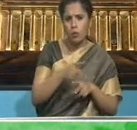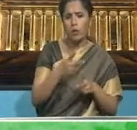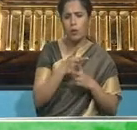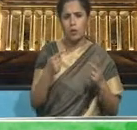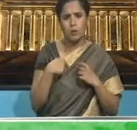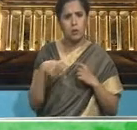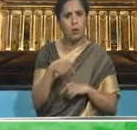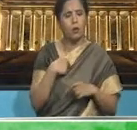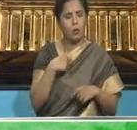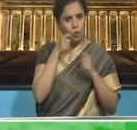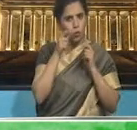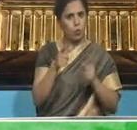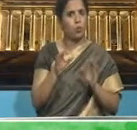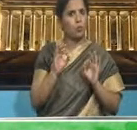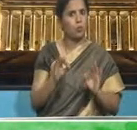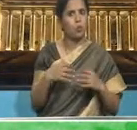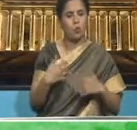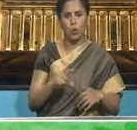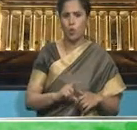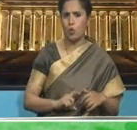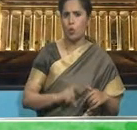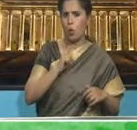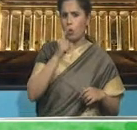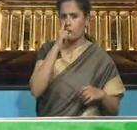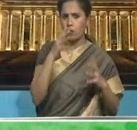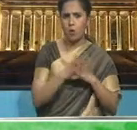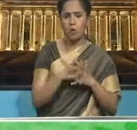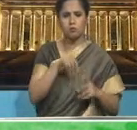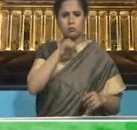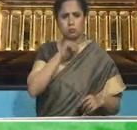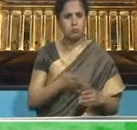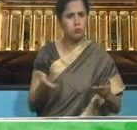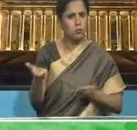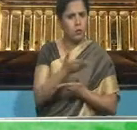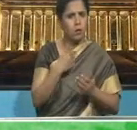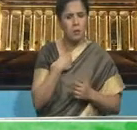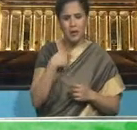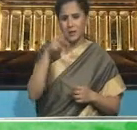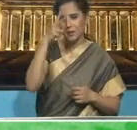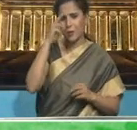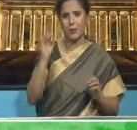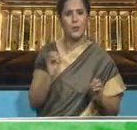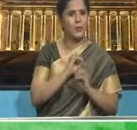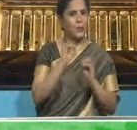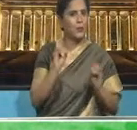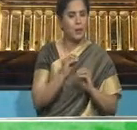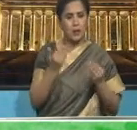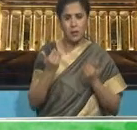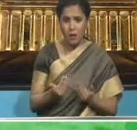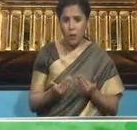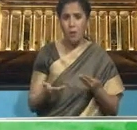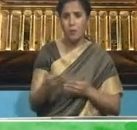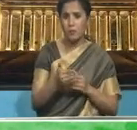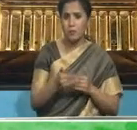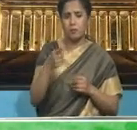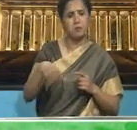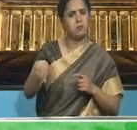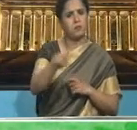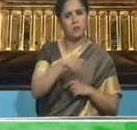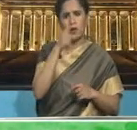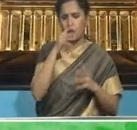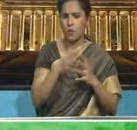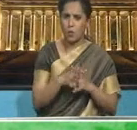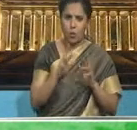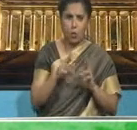am amazed by the confidence of young women. I have no doubt in my mind that they are